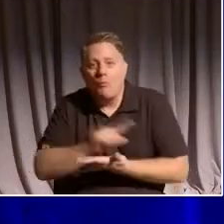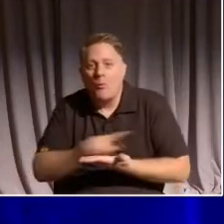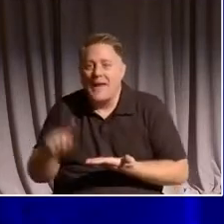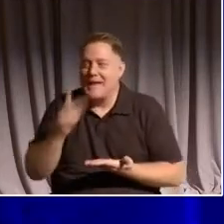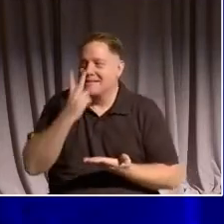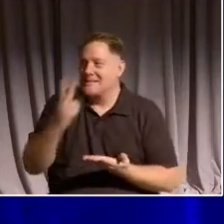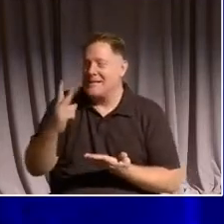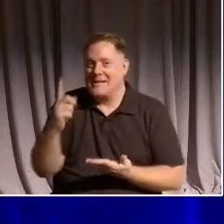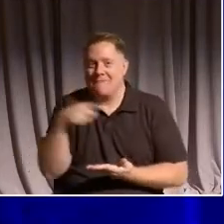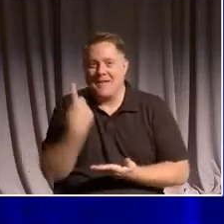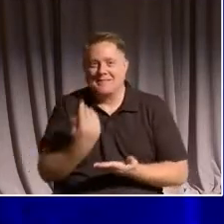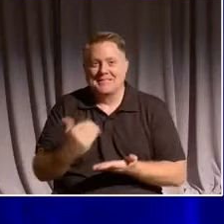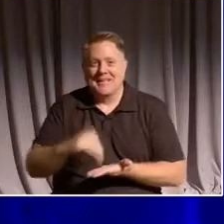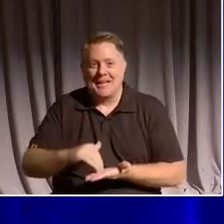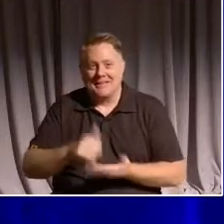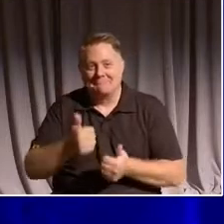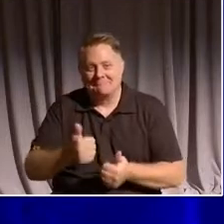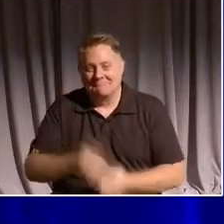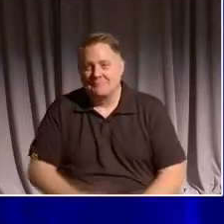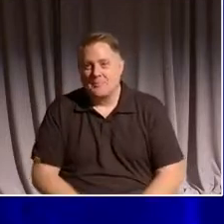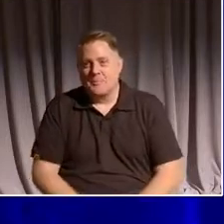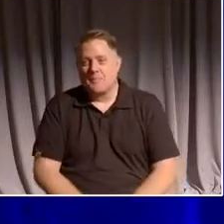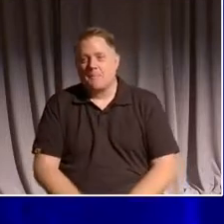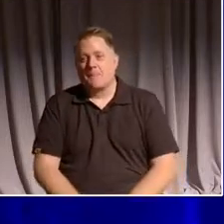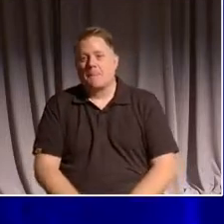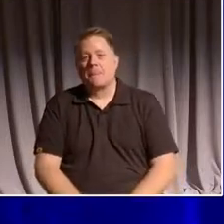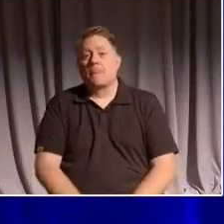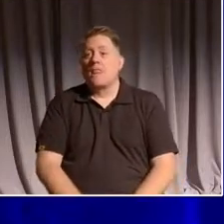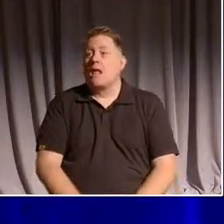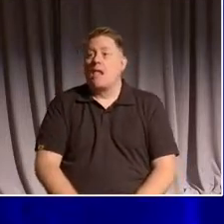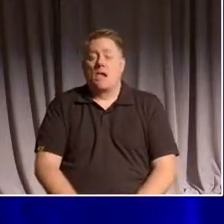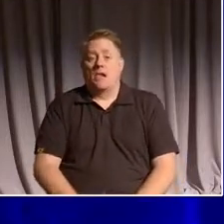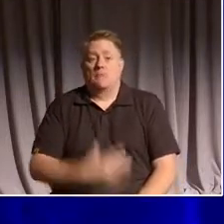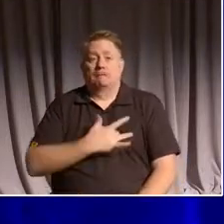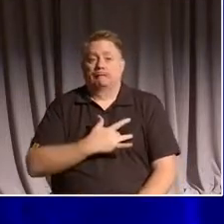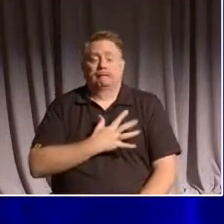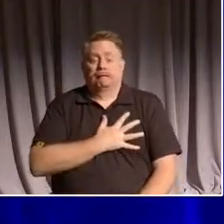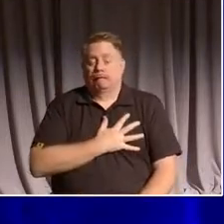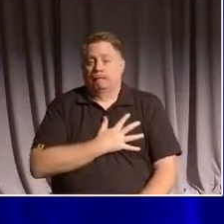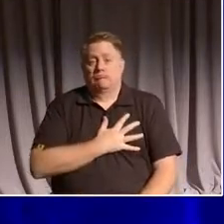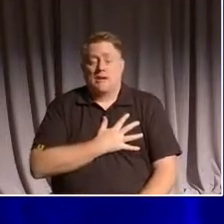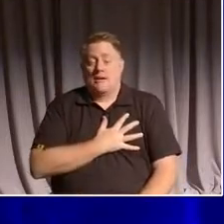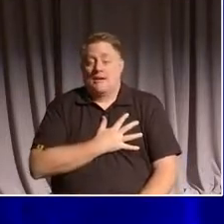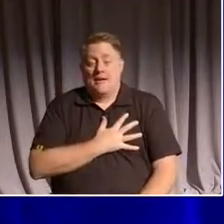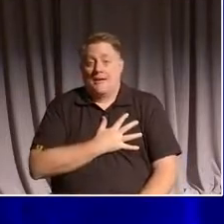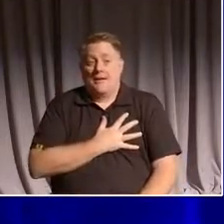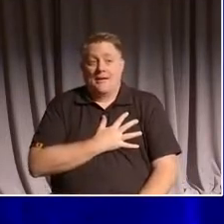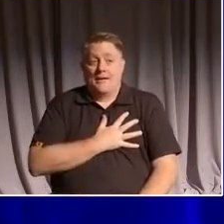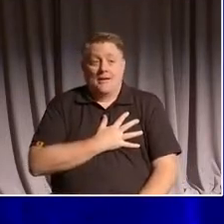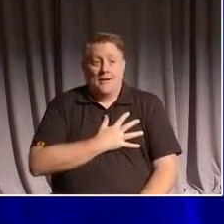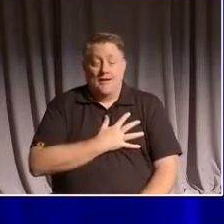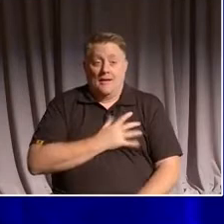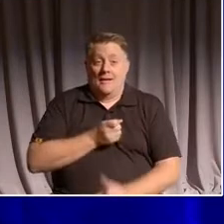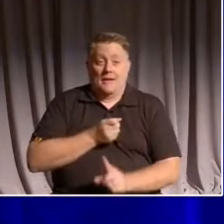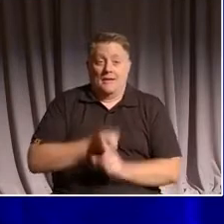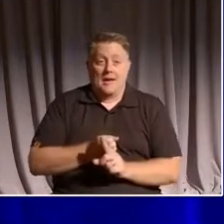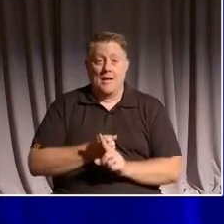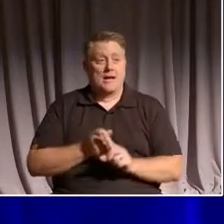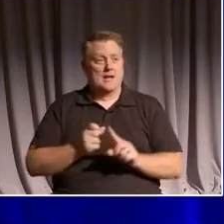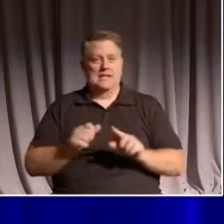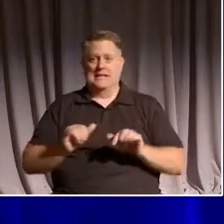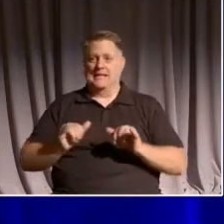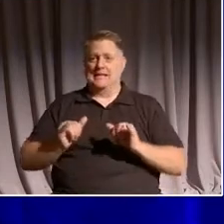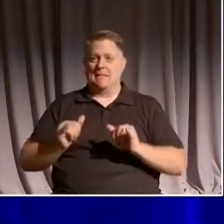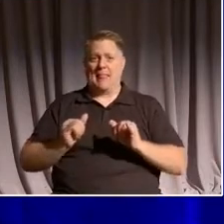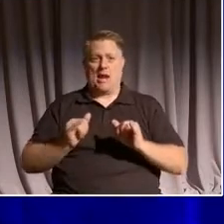many faces again. I was so moved, encouraged, struck by the similarities